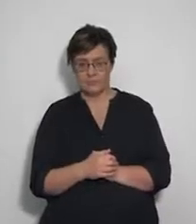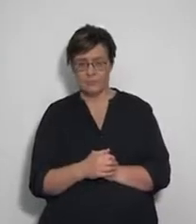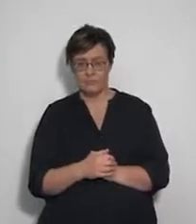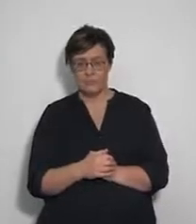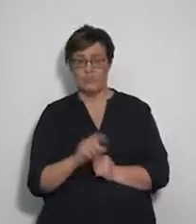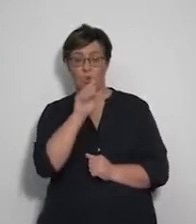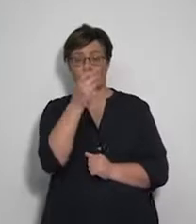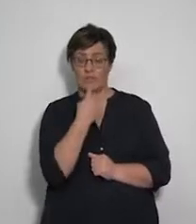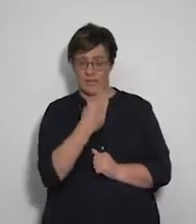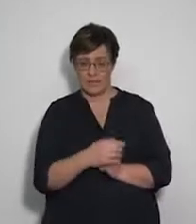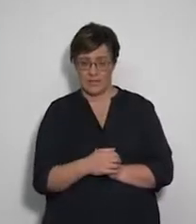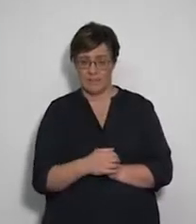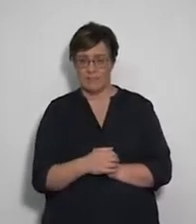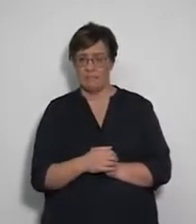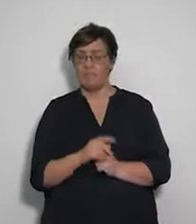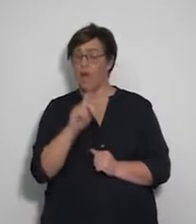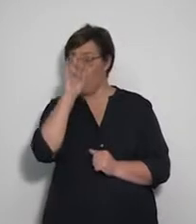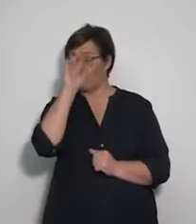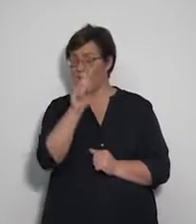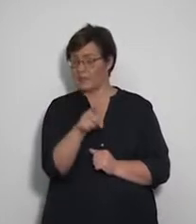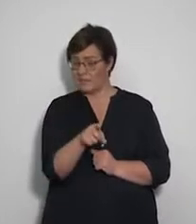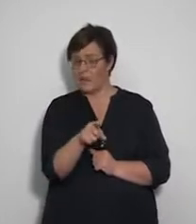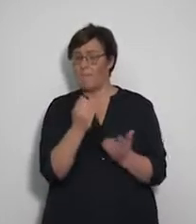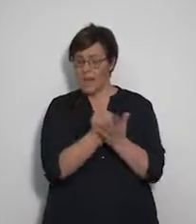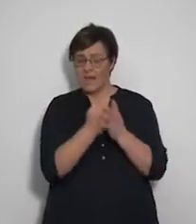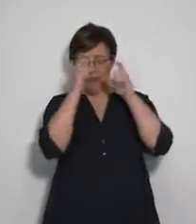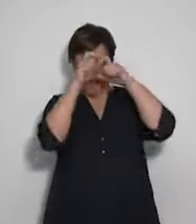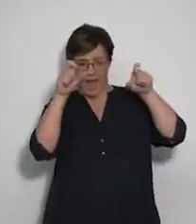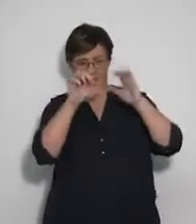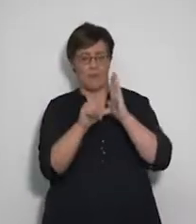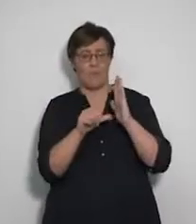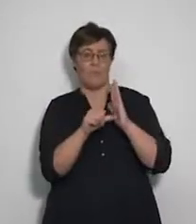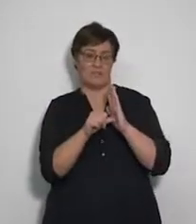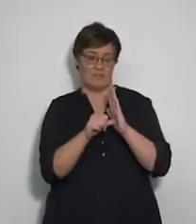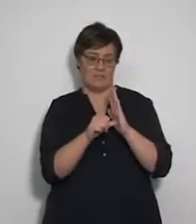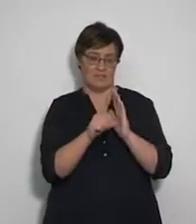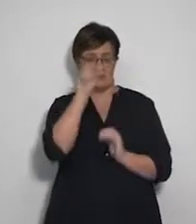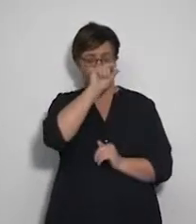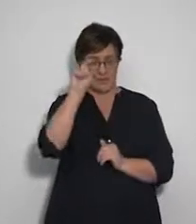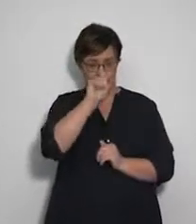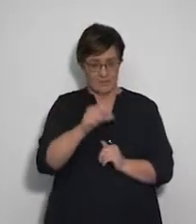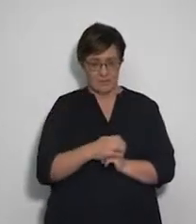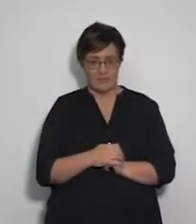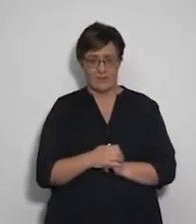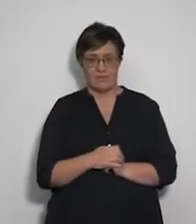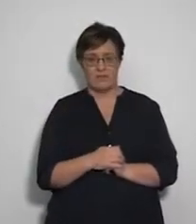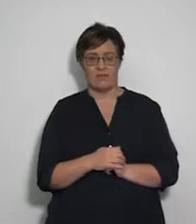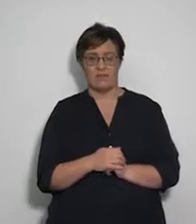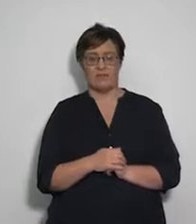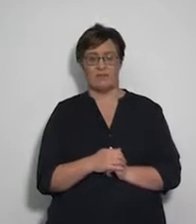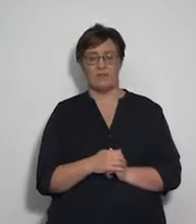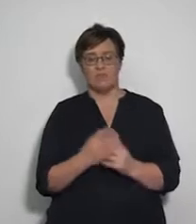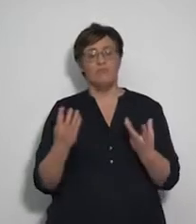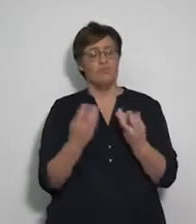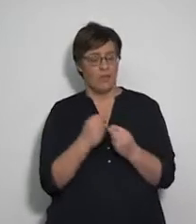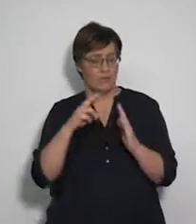So the question reads, and I often remind the learners to highlight key components of the question, and we'll go through